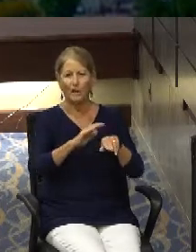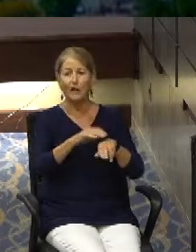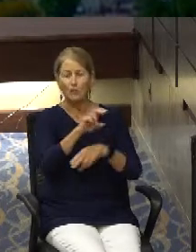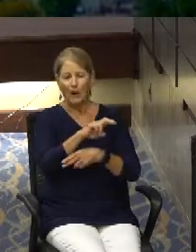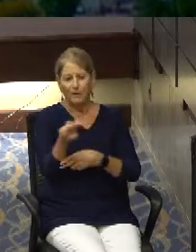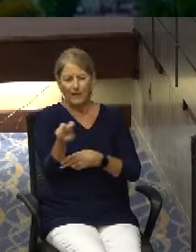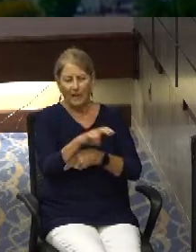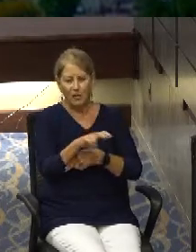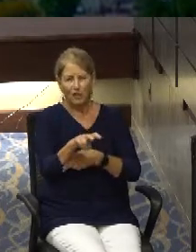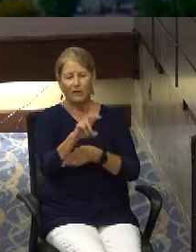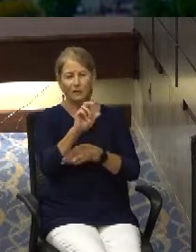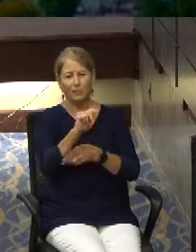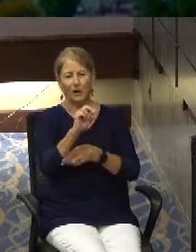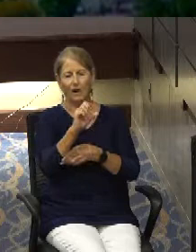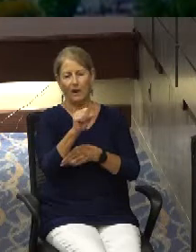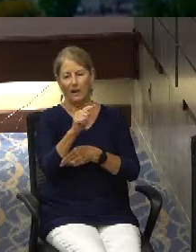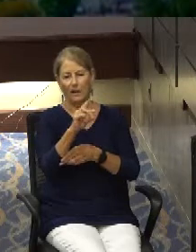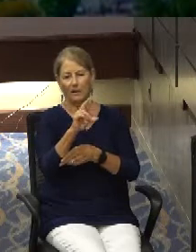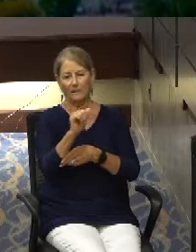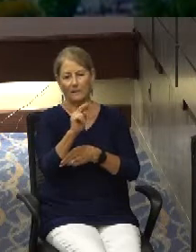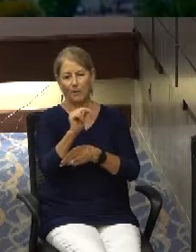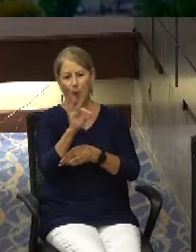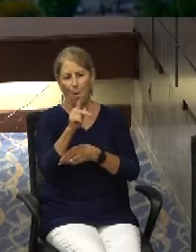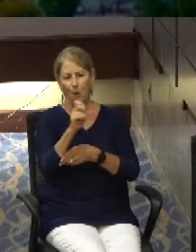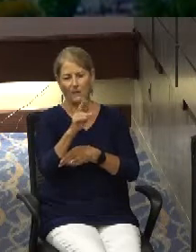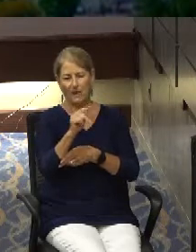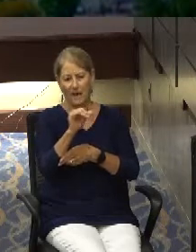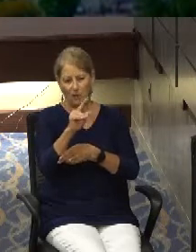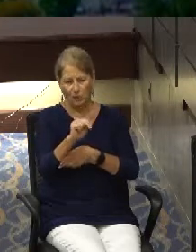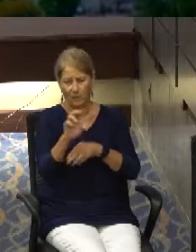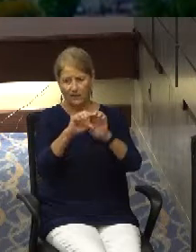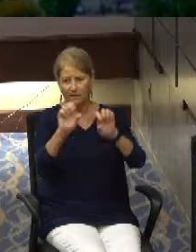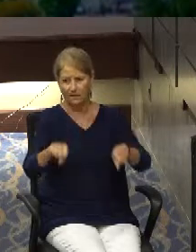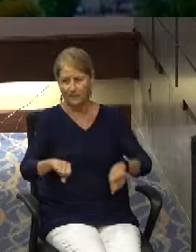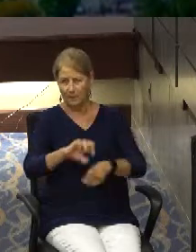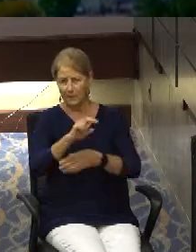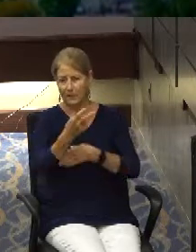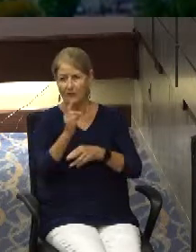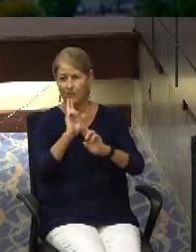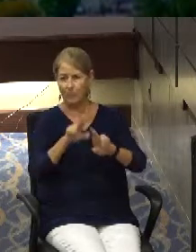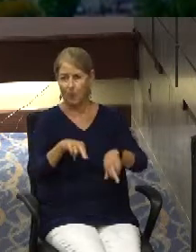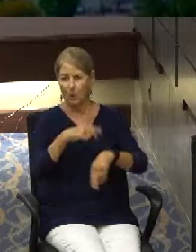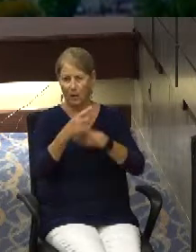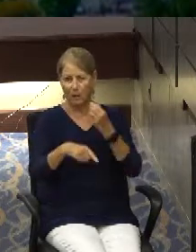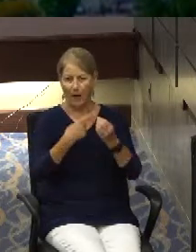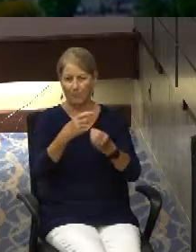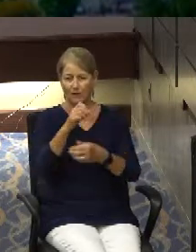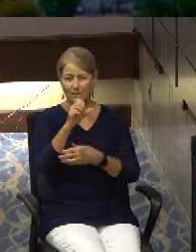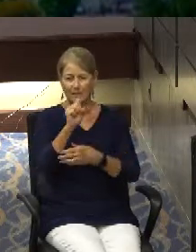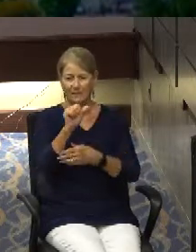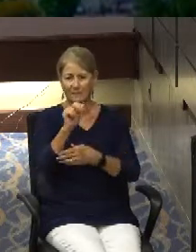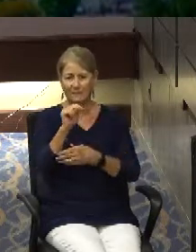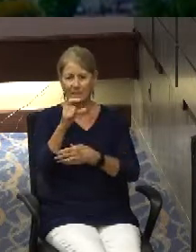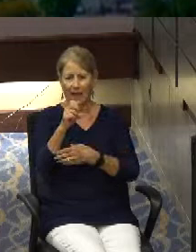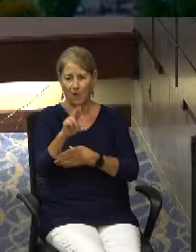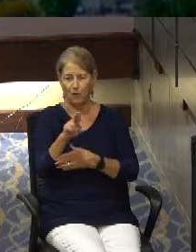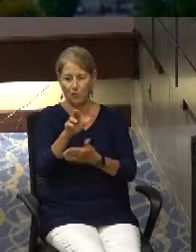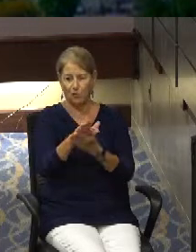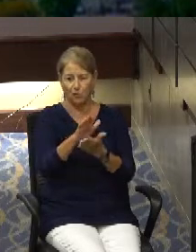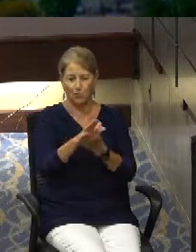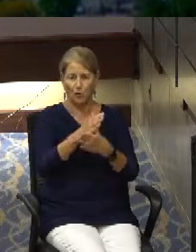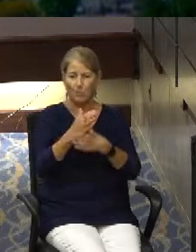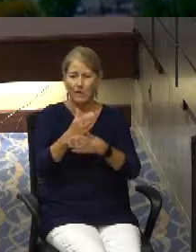second informal report is an update on the development at Sanger School between the city